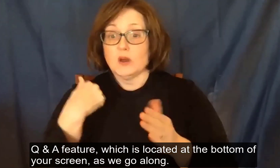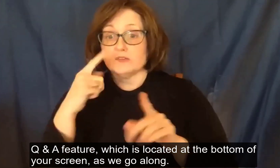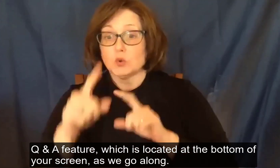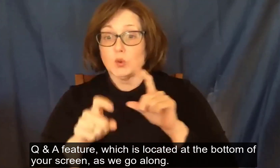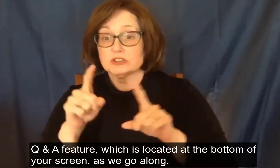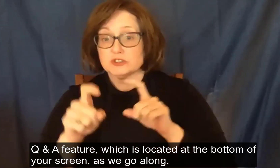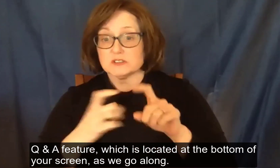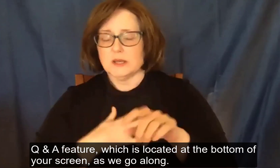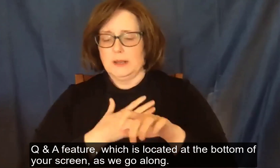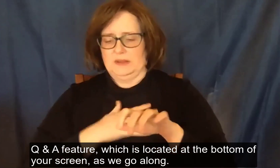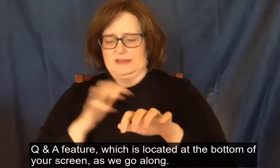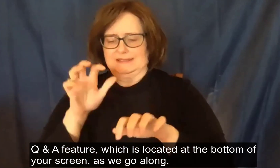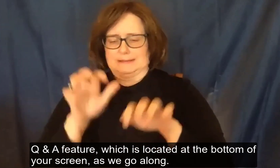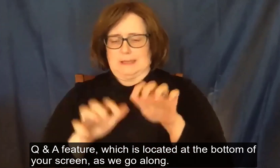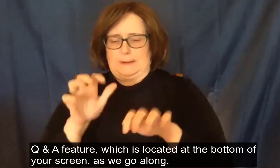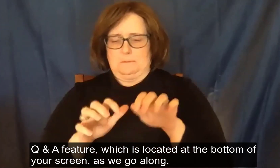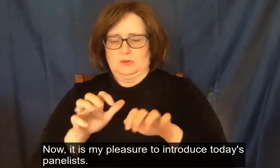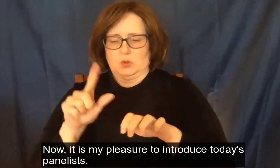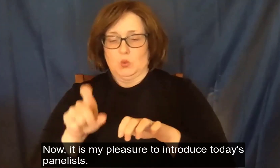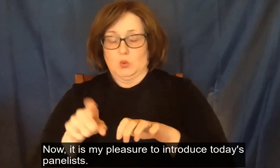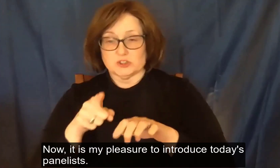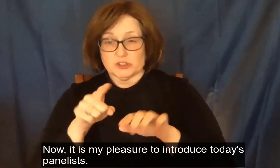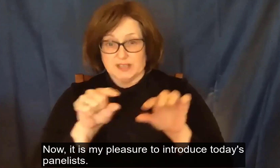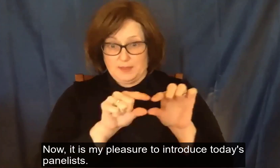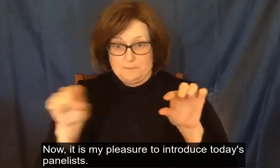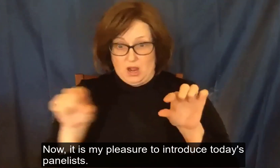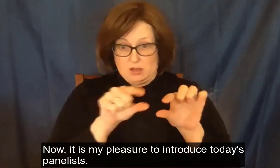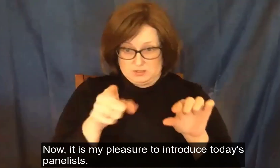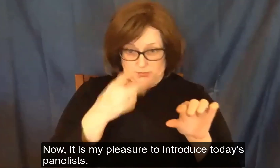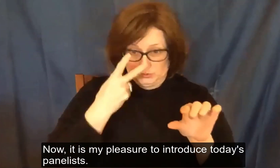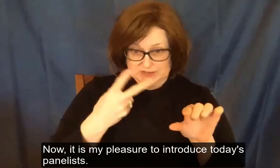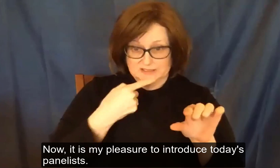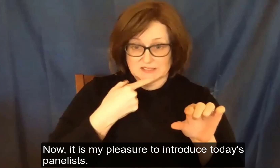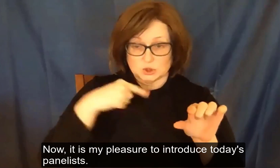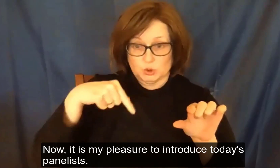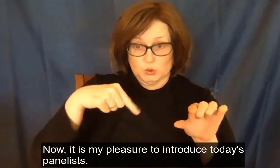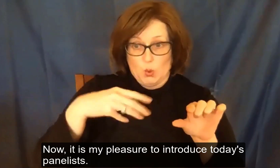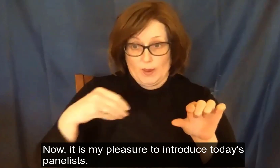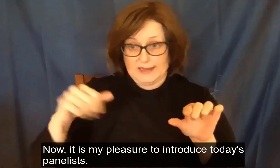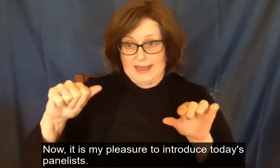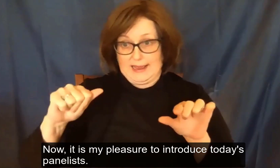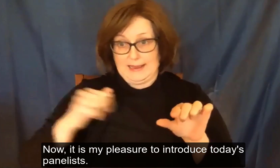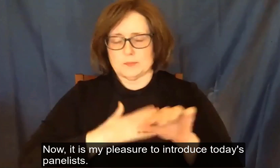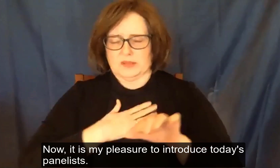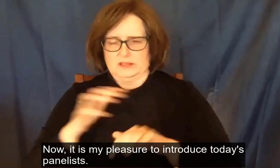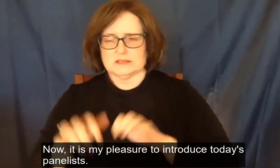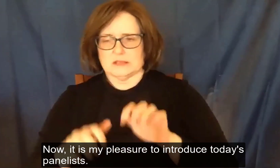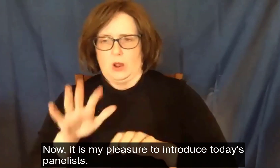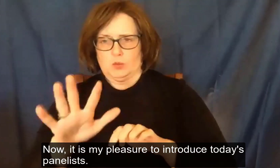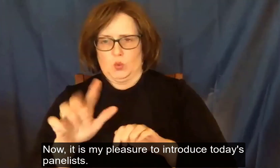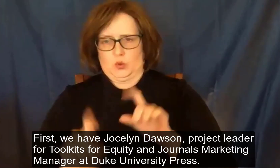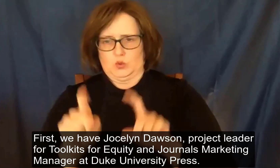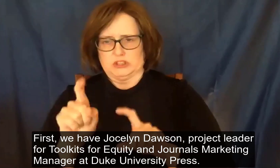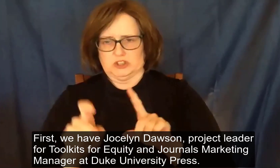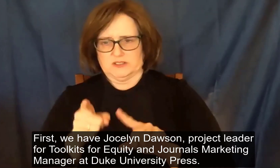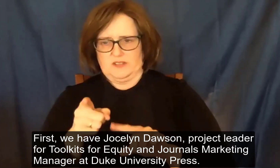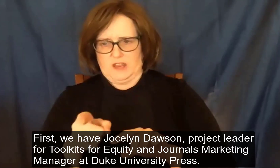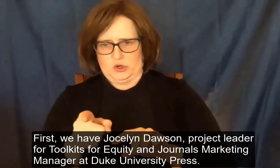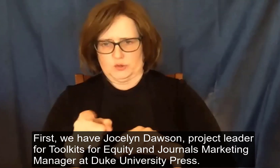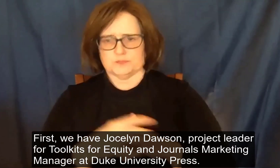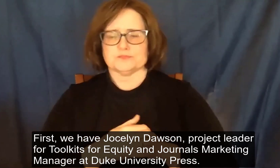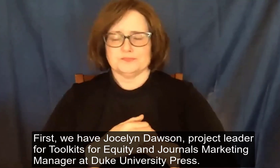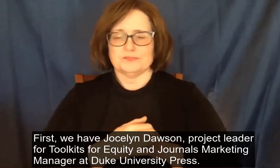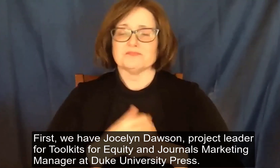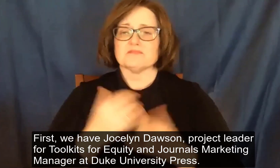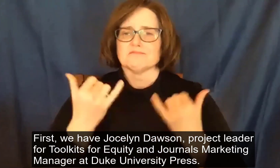screen as we go along. Now, it is my pleasure to introduce today's panelists. First, we